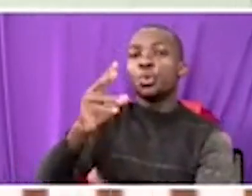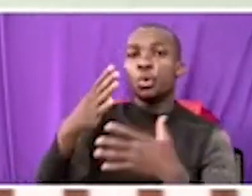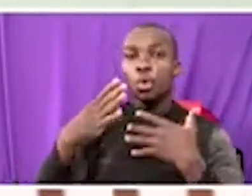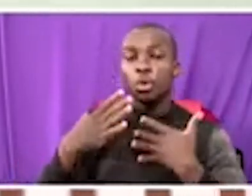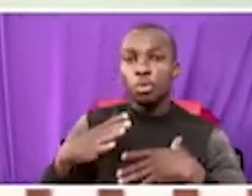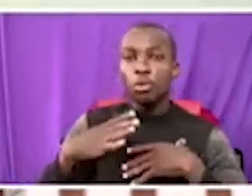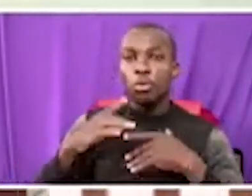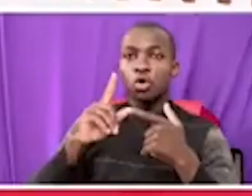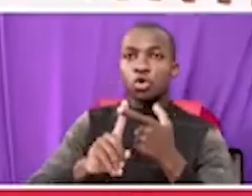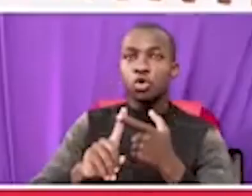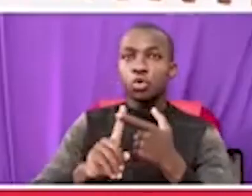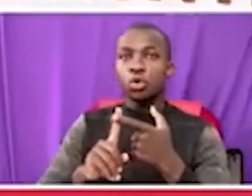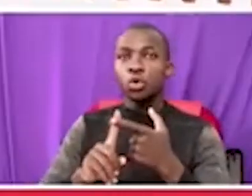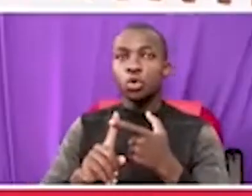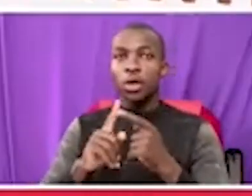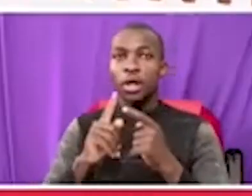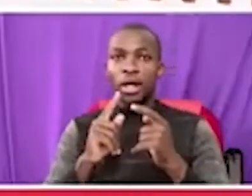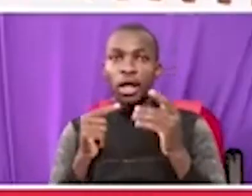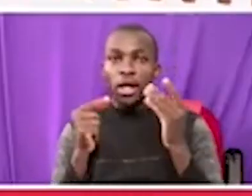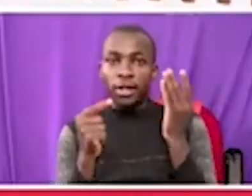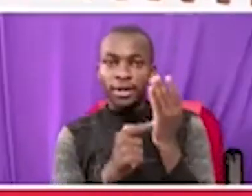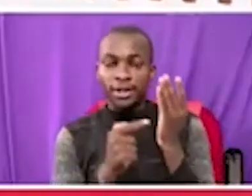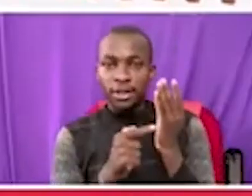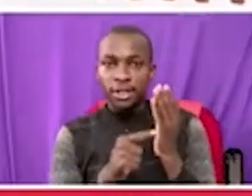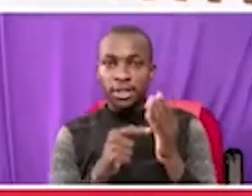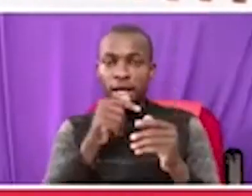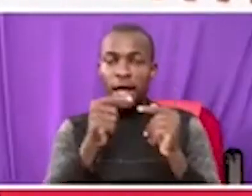to testify against Naboth,